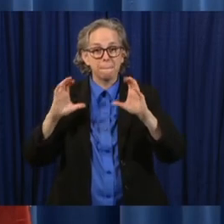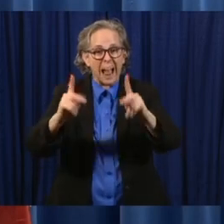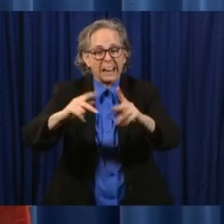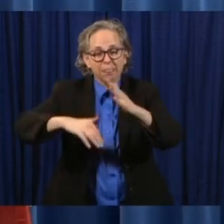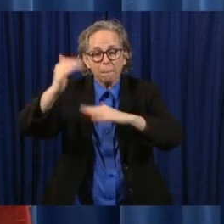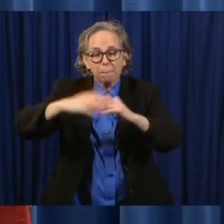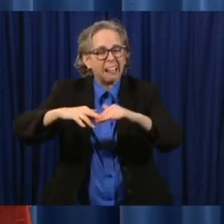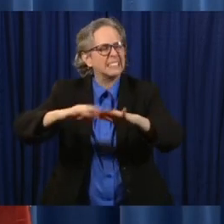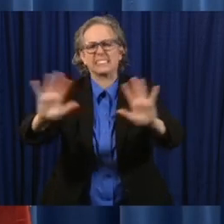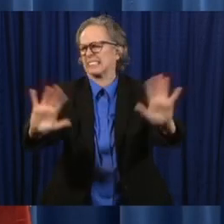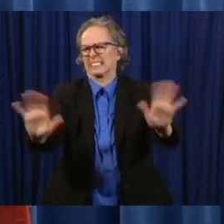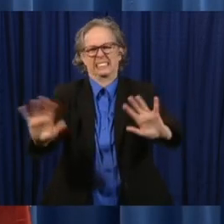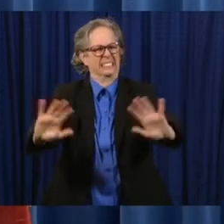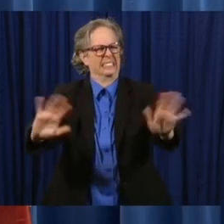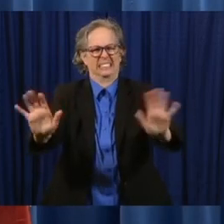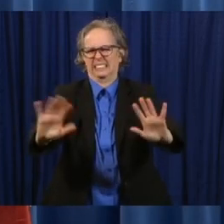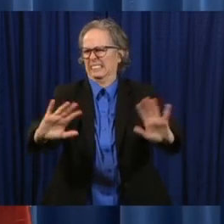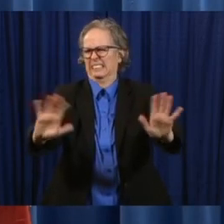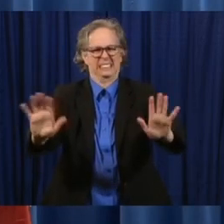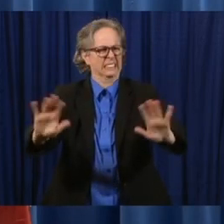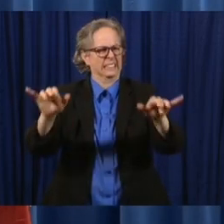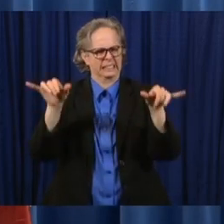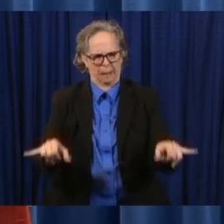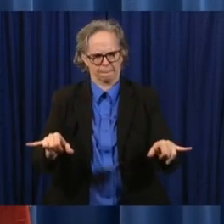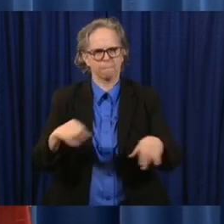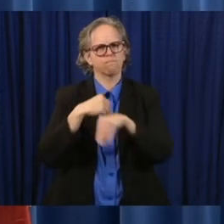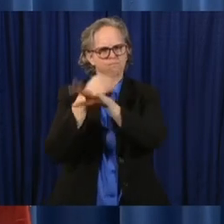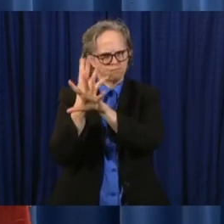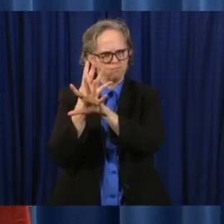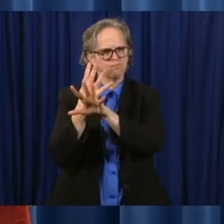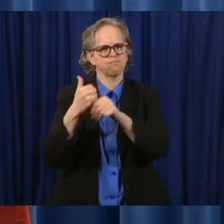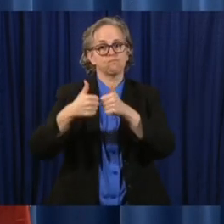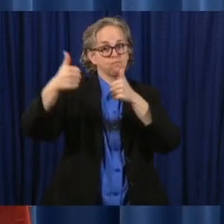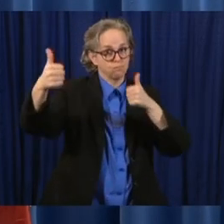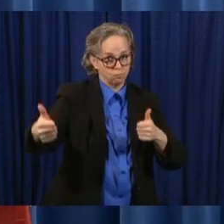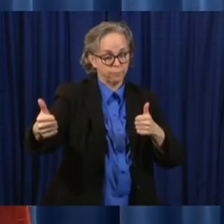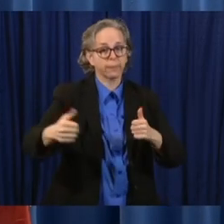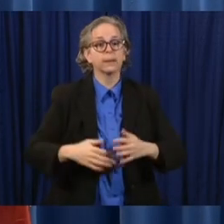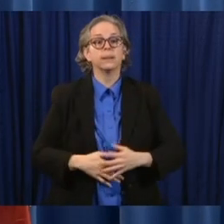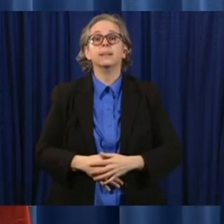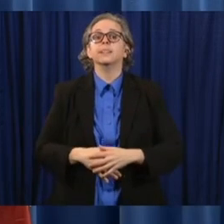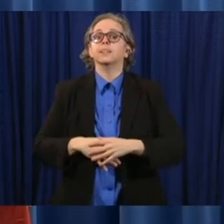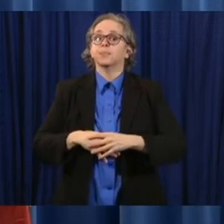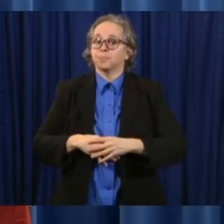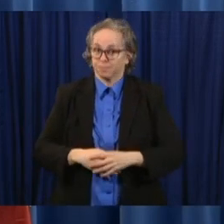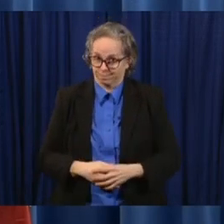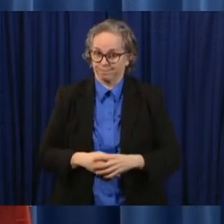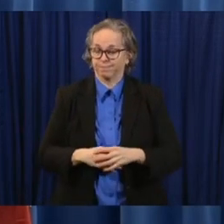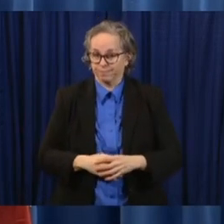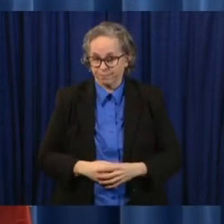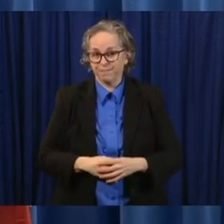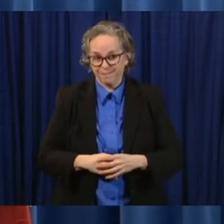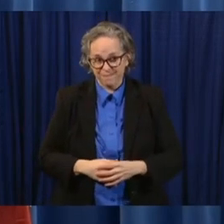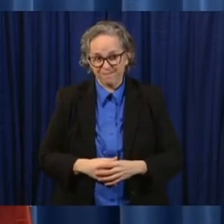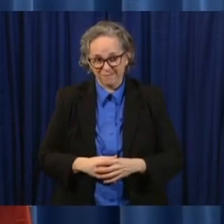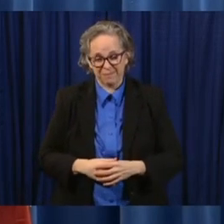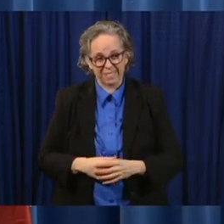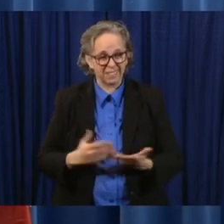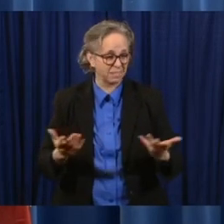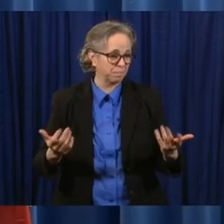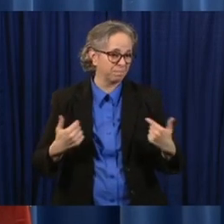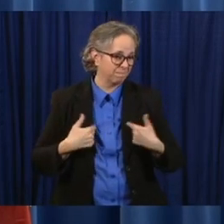Now, as we move forward, because I know that's what, if I was a parent, grandparent, I'd